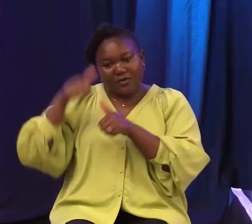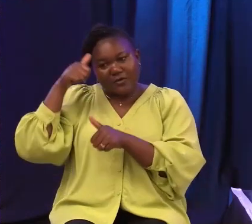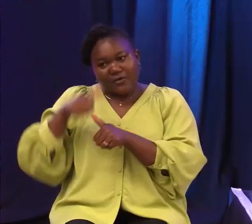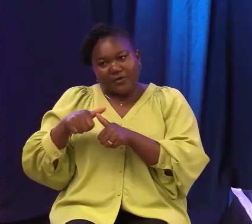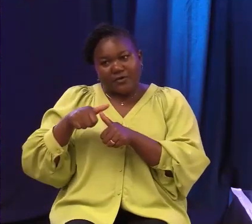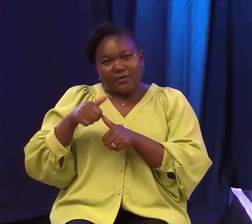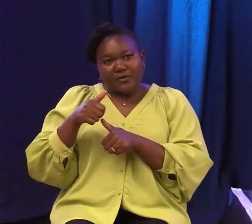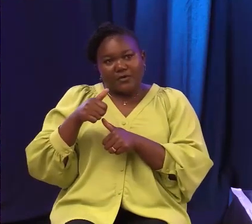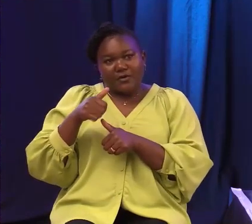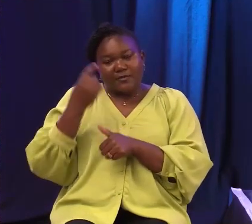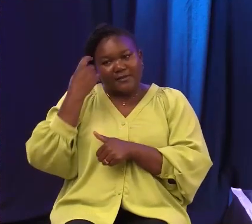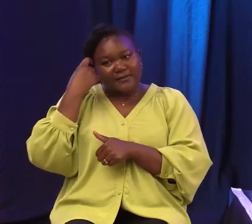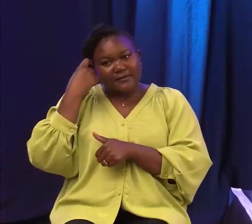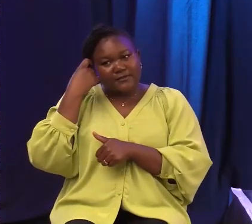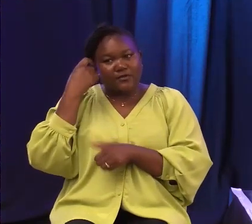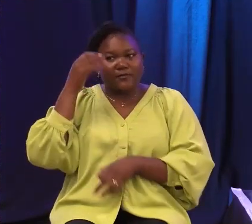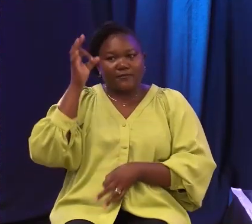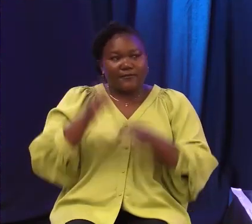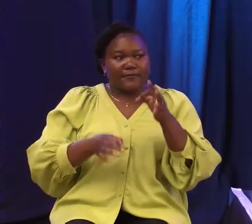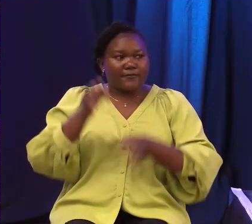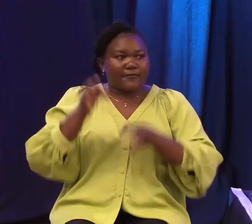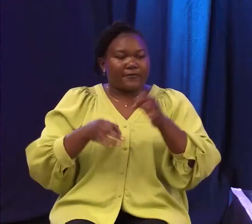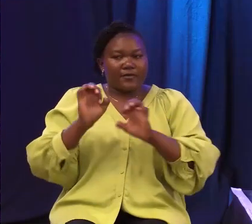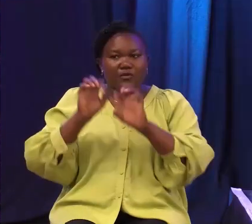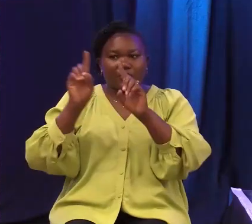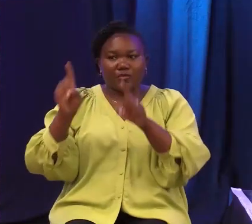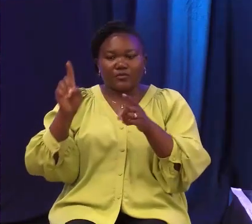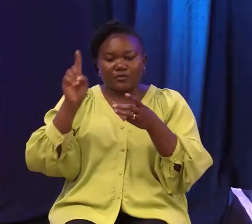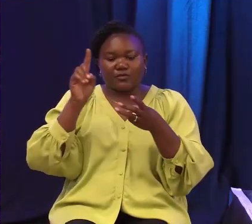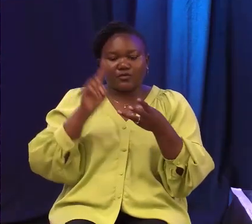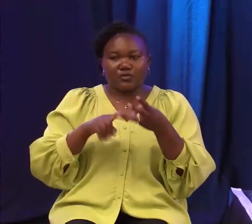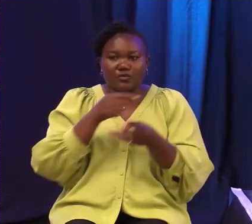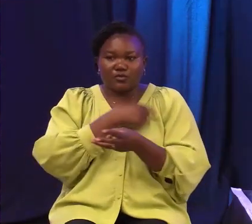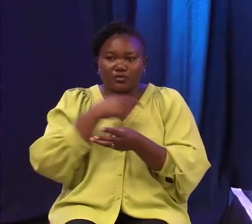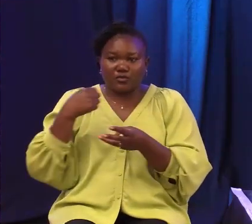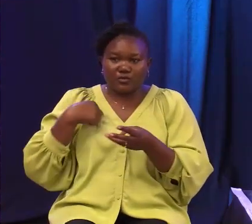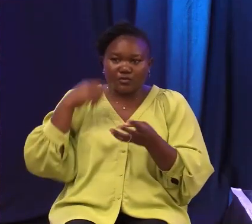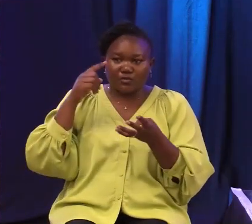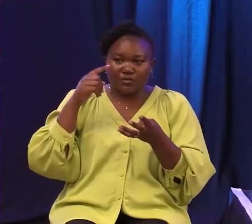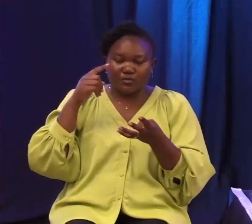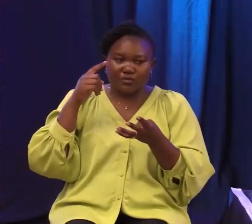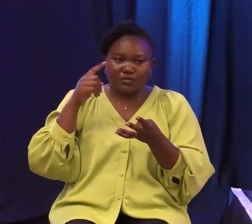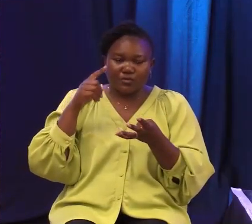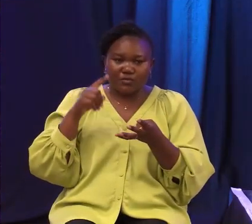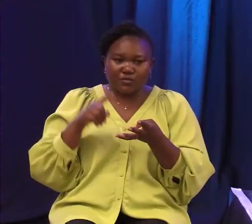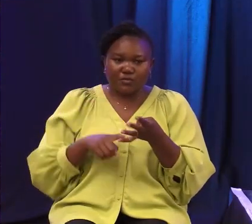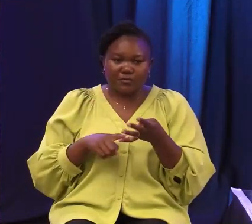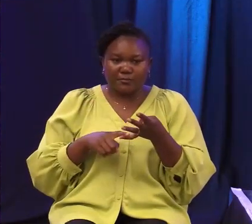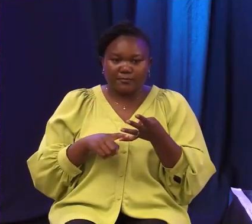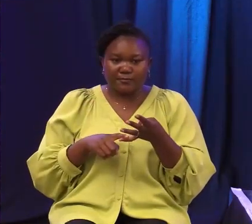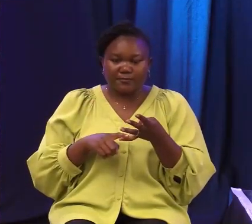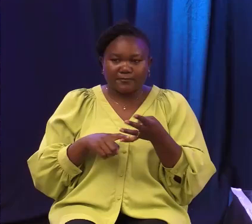of the Ministry of Justice, Education, Gender Equality, Poverty Eradication, and our